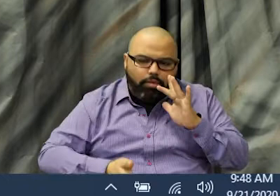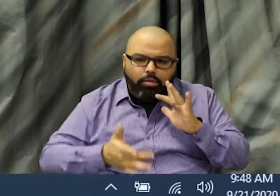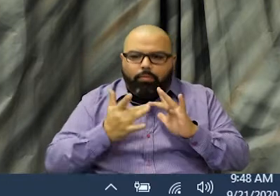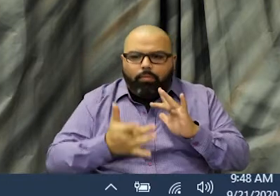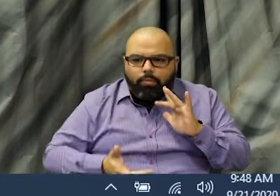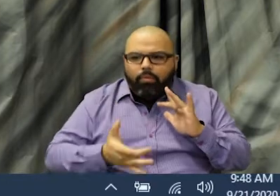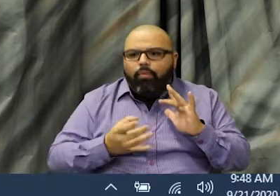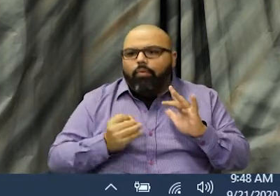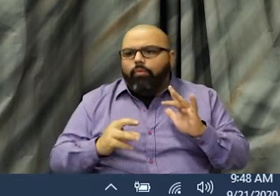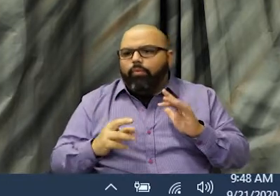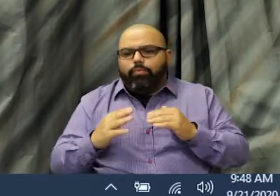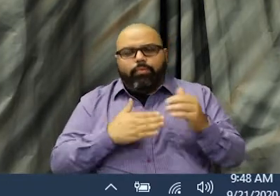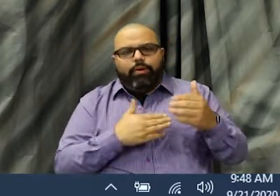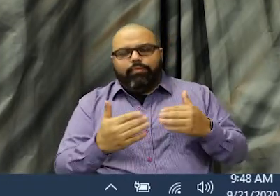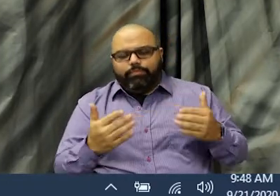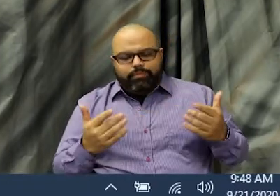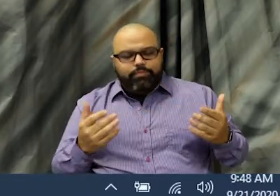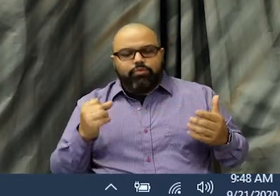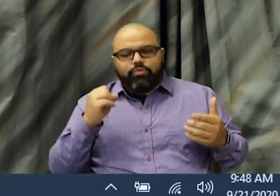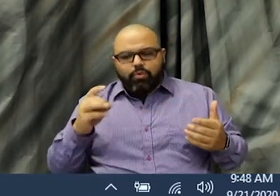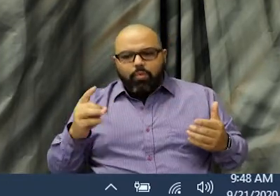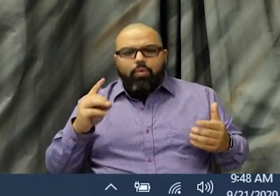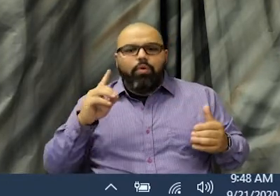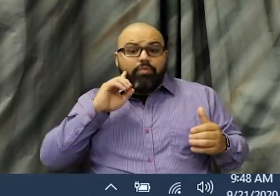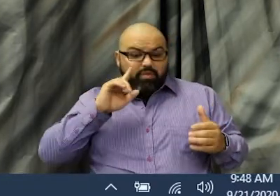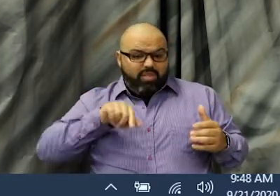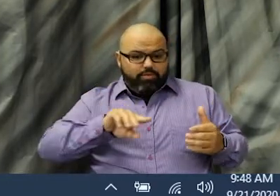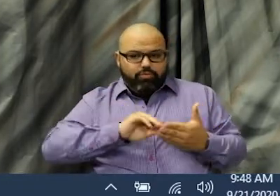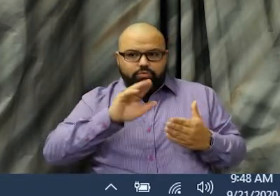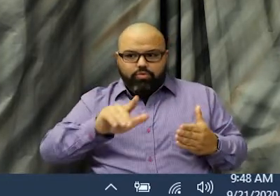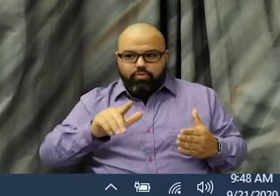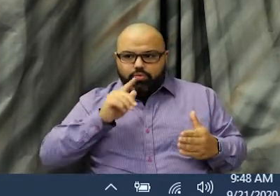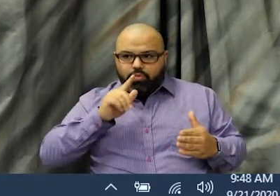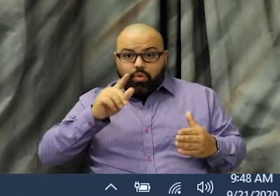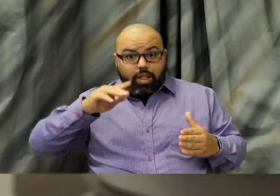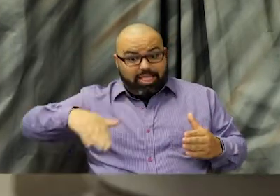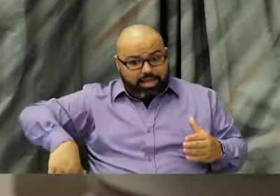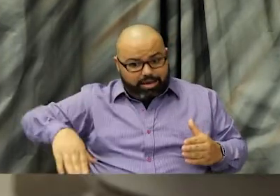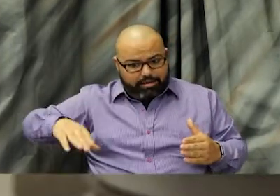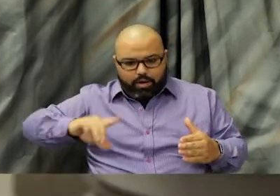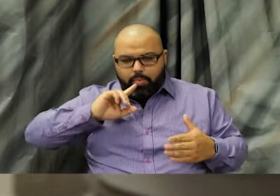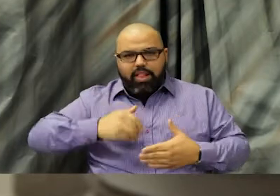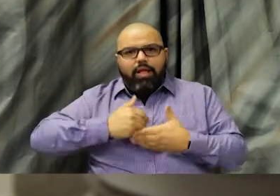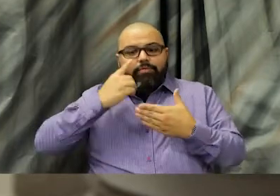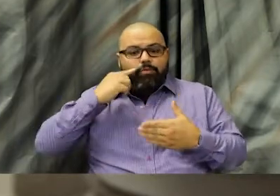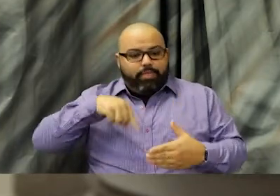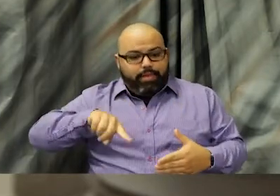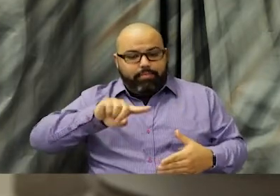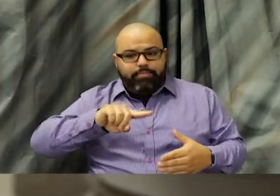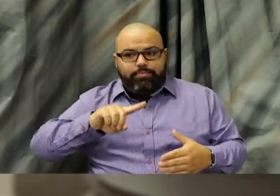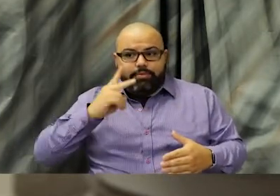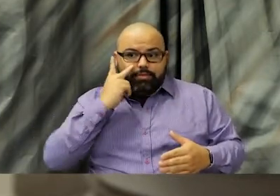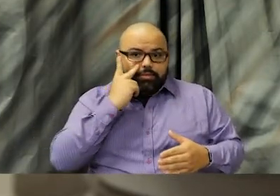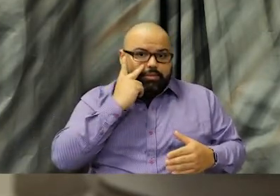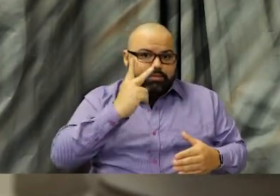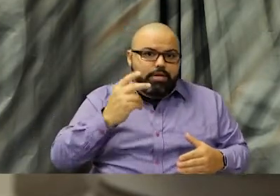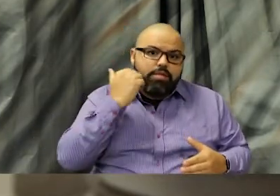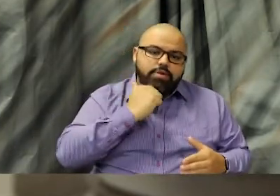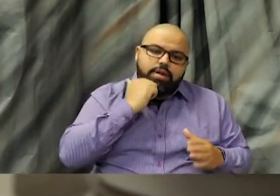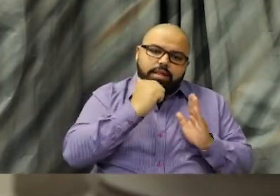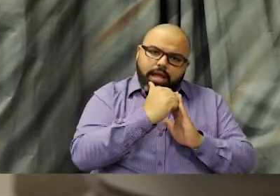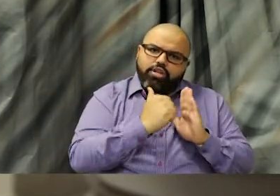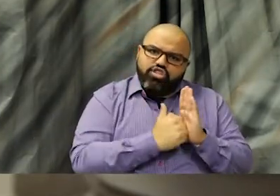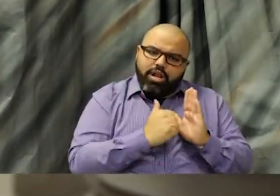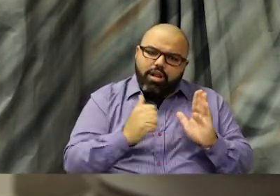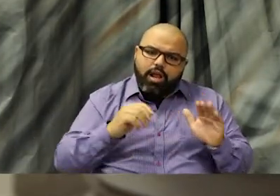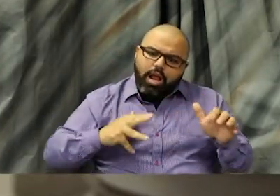internet connection, it was overloading or whatever it was. So for those students that are late, it's actually really helpful for them to go and see